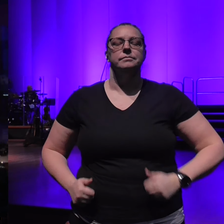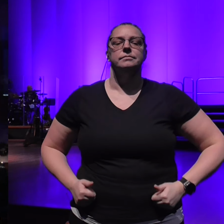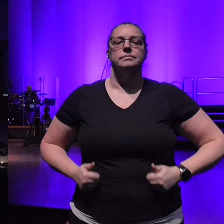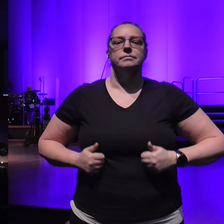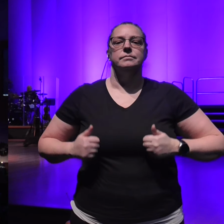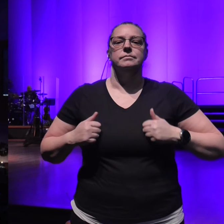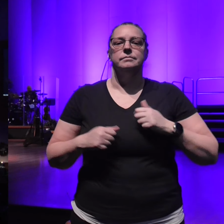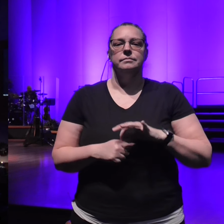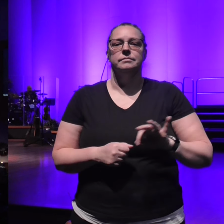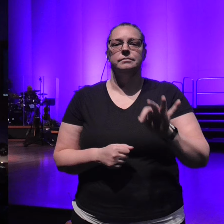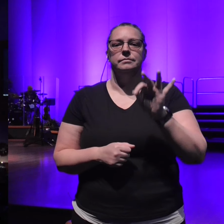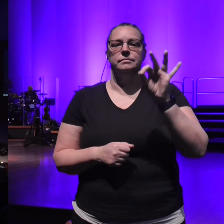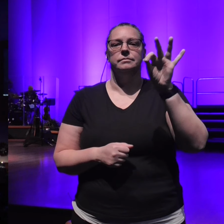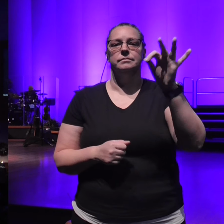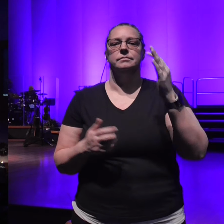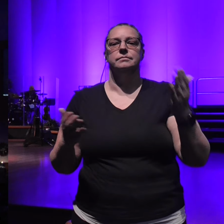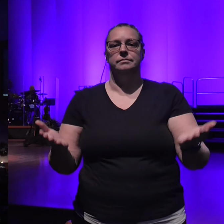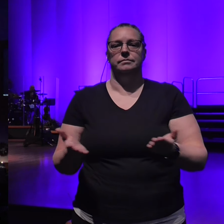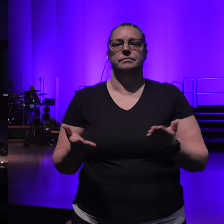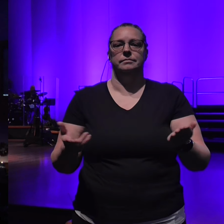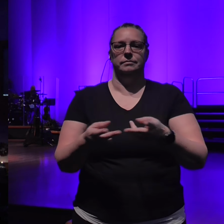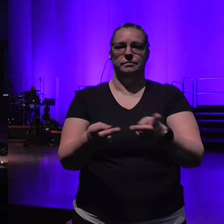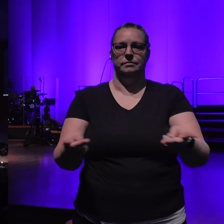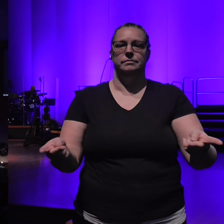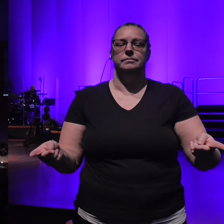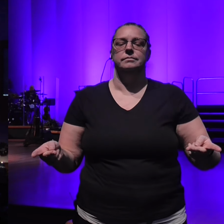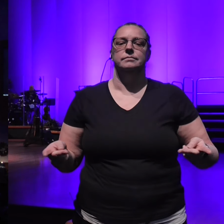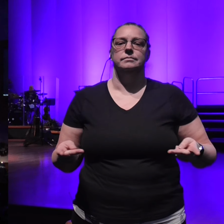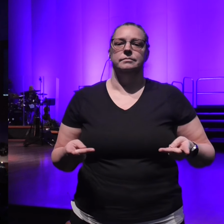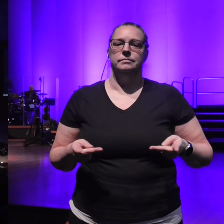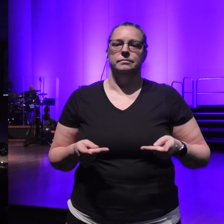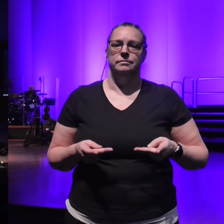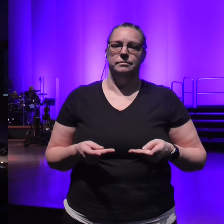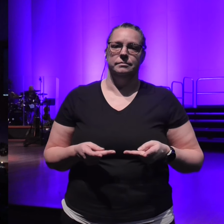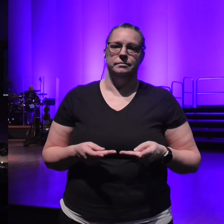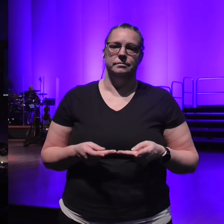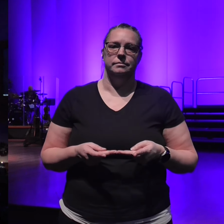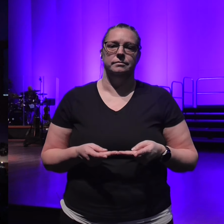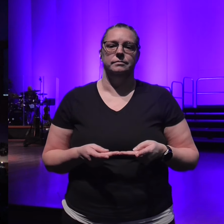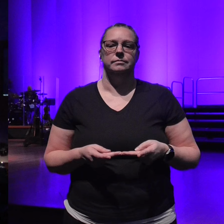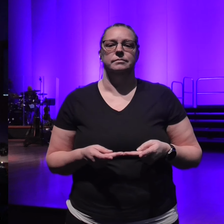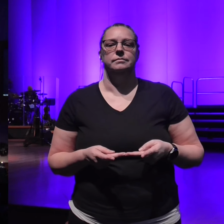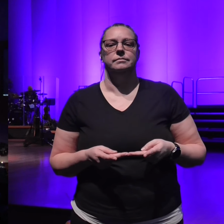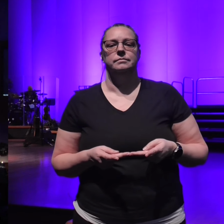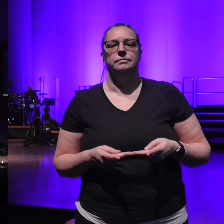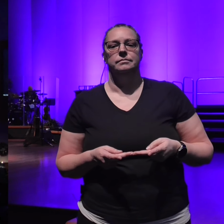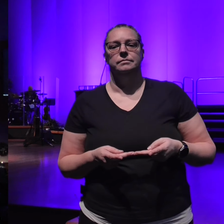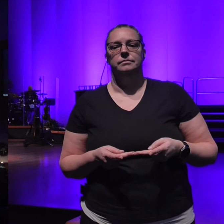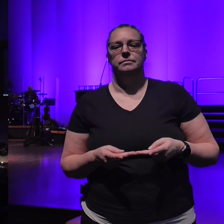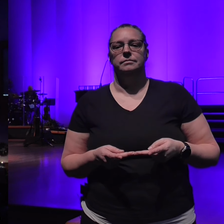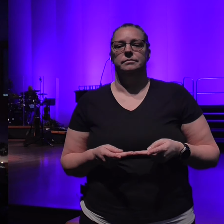Surely the presence of God is in this place.